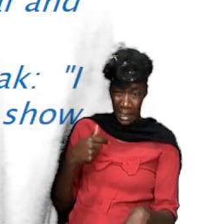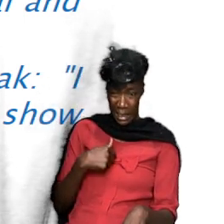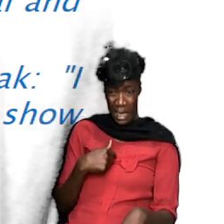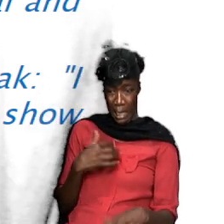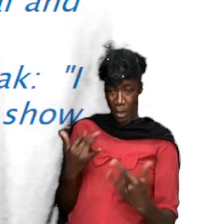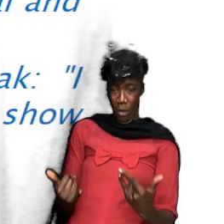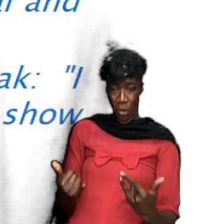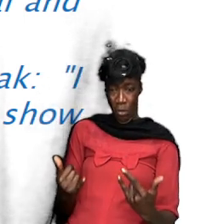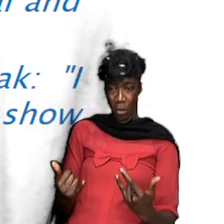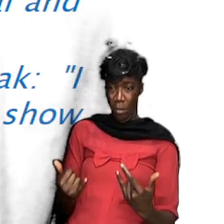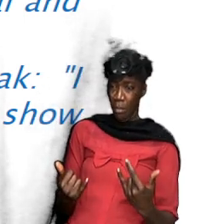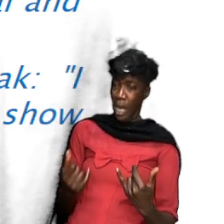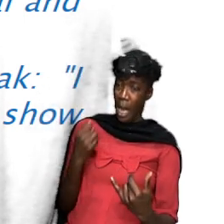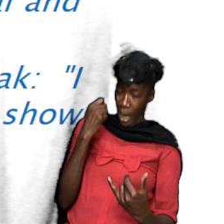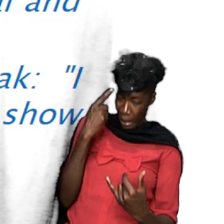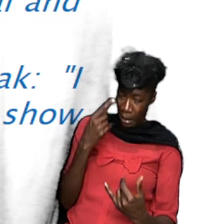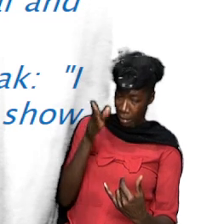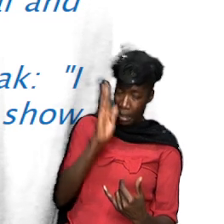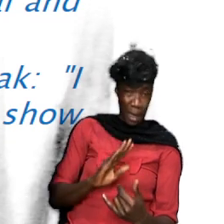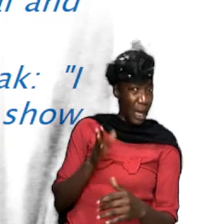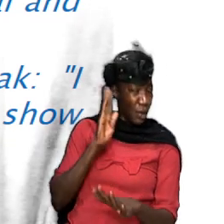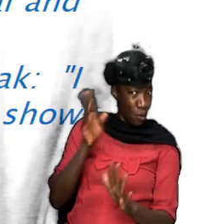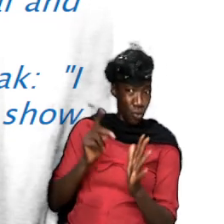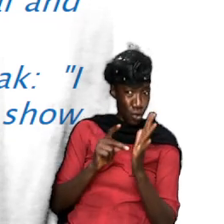does not show favoritism.